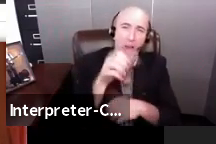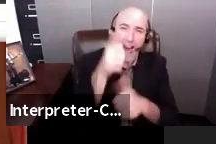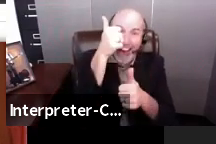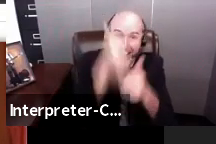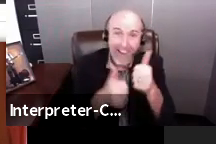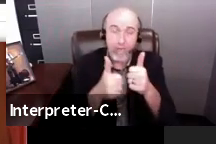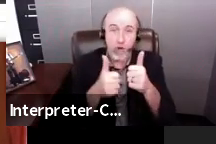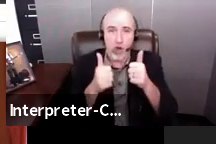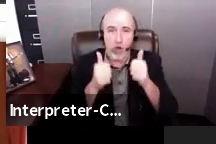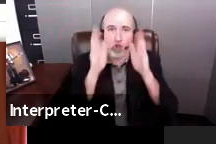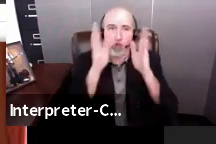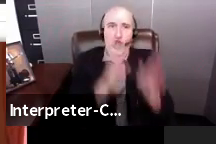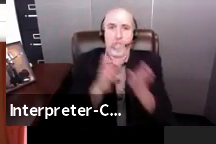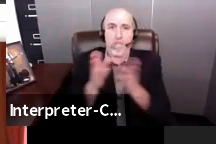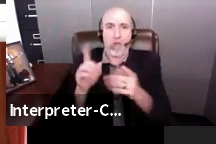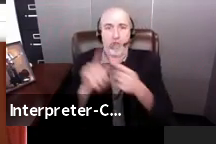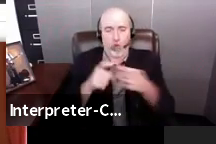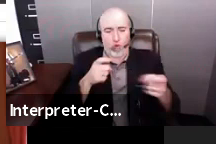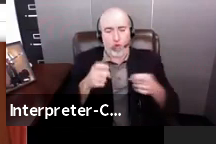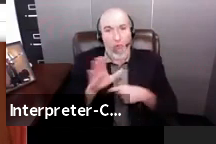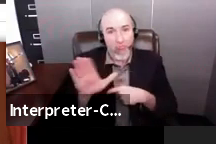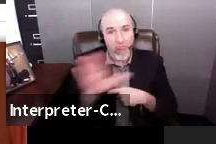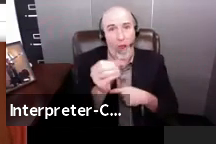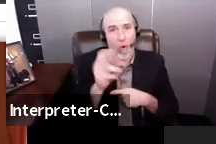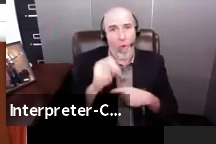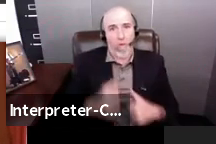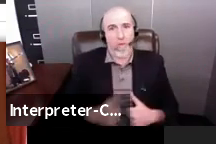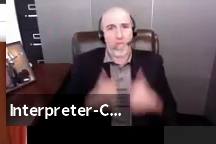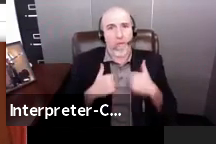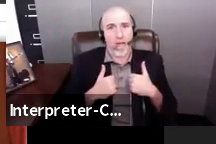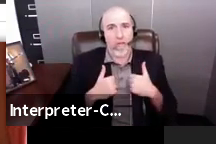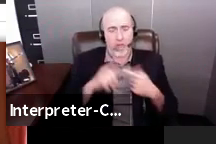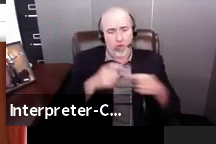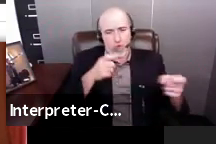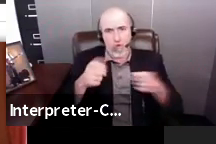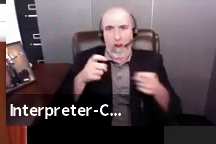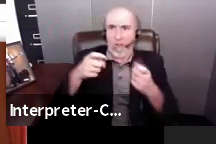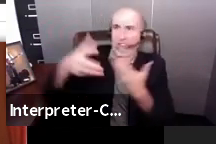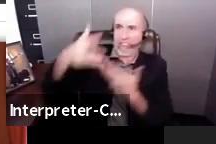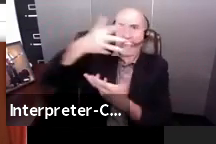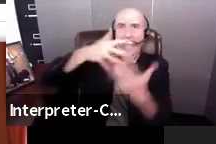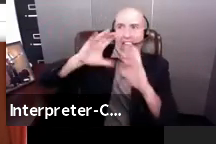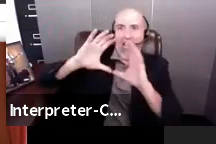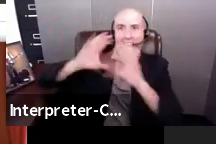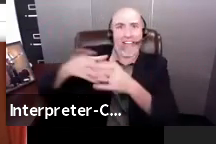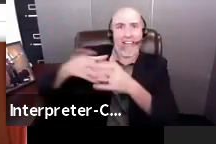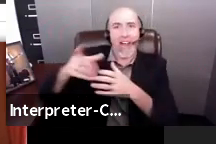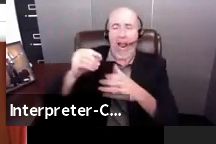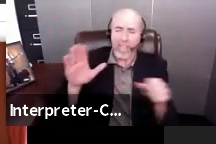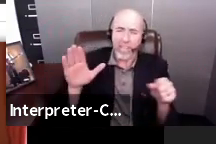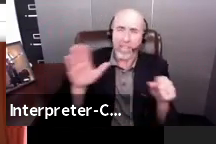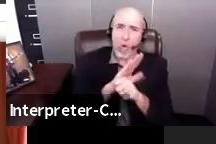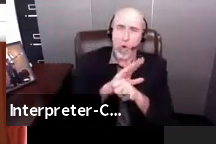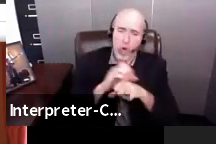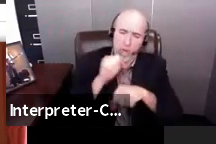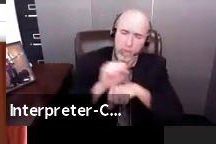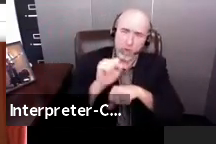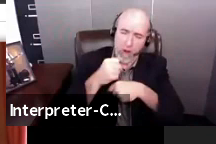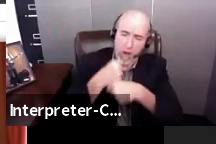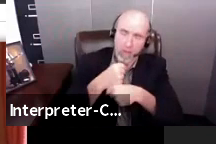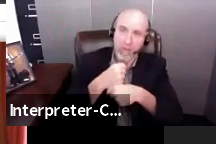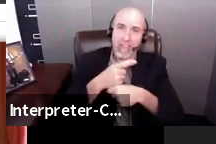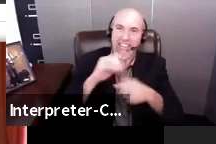being to govern his or her life, to govern the society, and to be fully productive of life